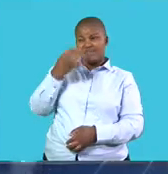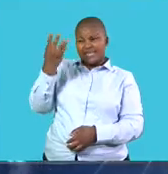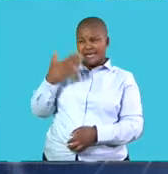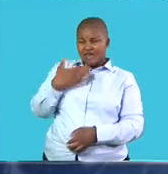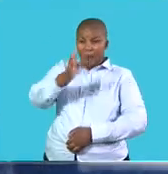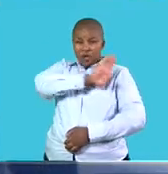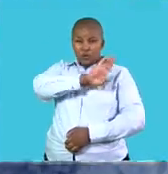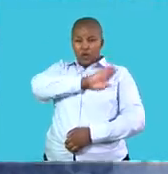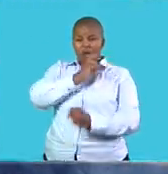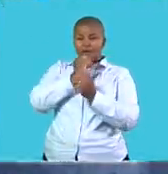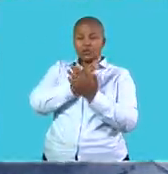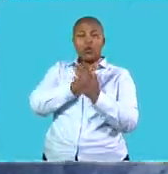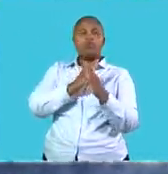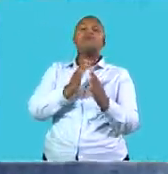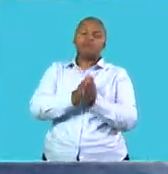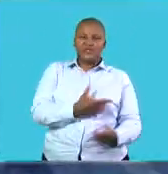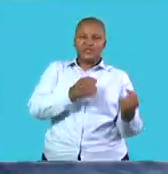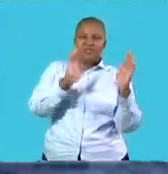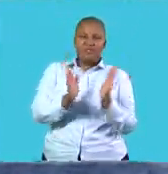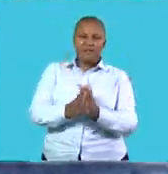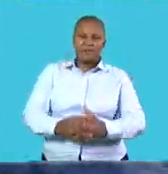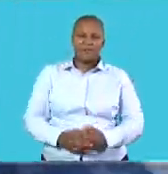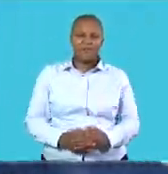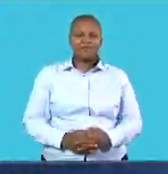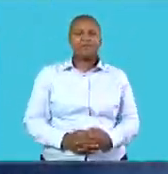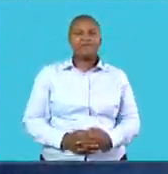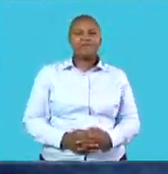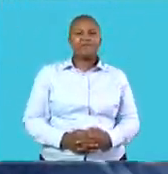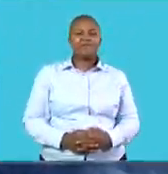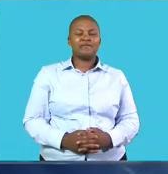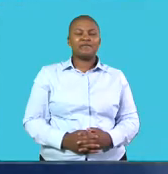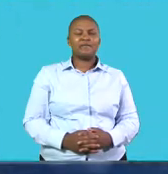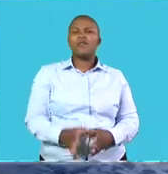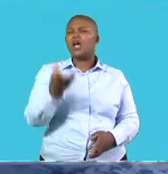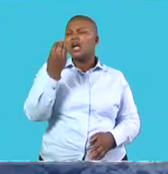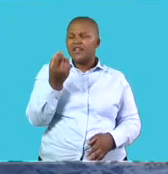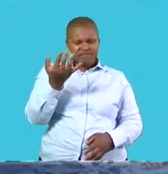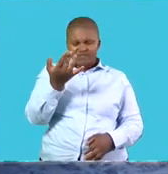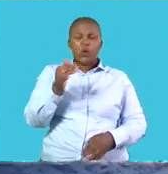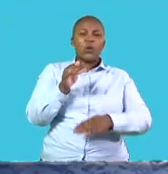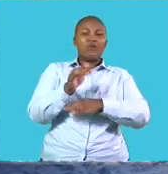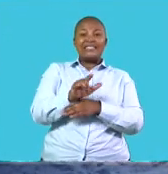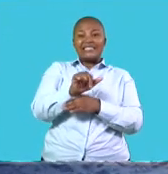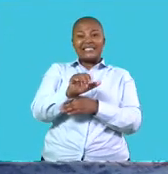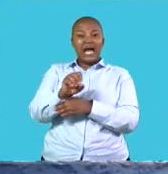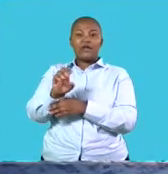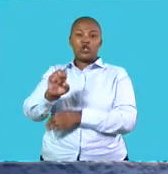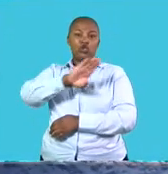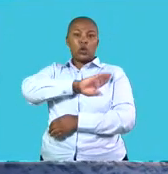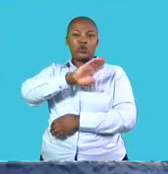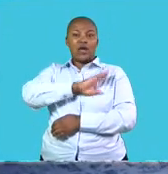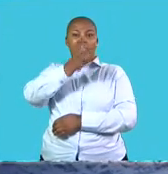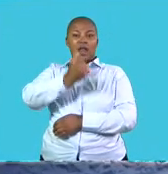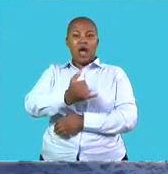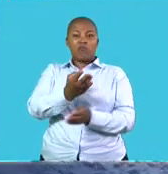Comrade President, that you responded positively, that we've got more than 600 soldiers now that are deployed in